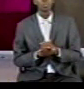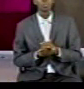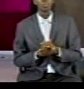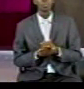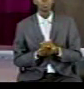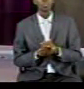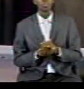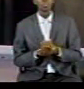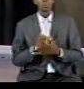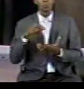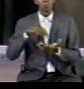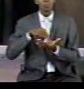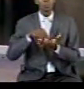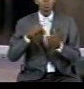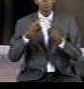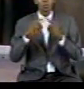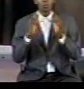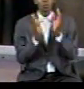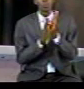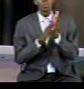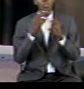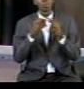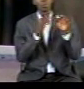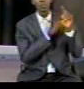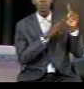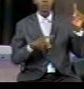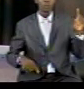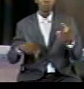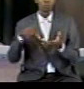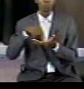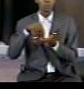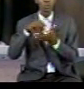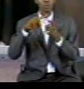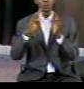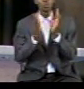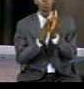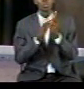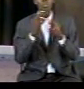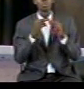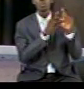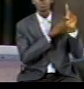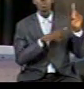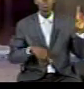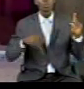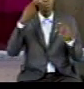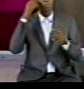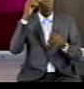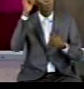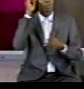Let's rise up to praise the name of the Lord for his glorious visitation.